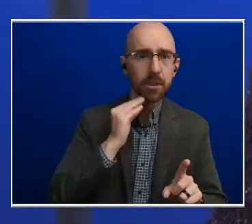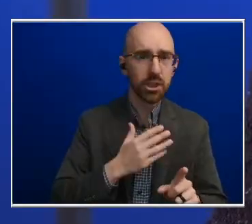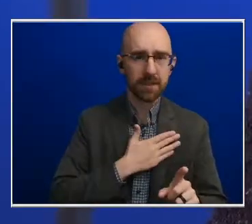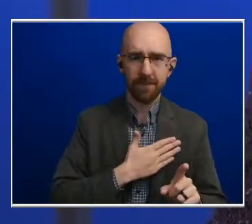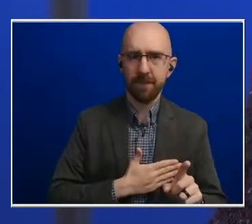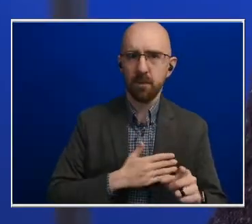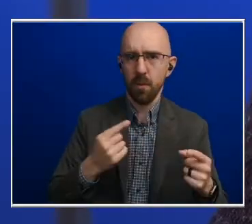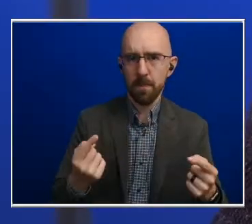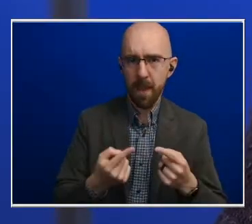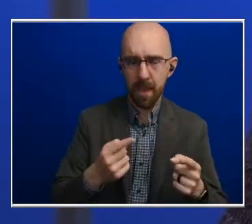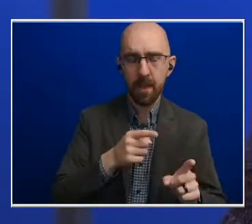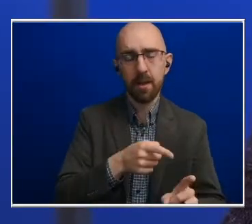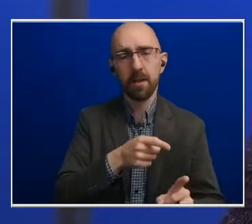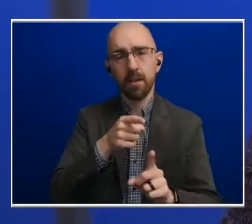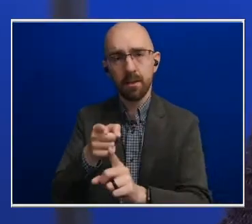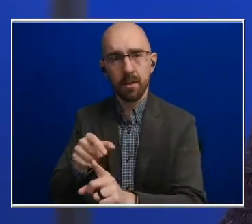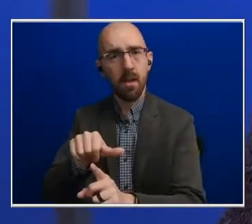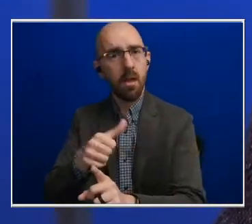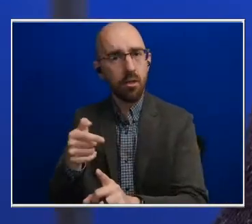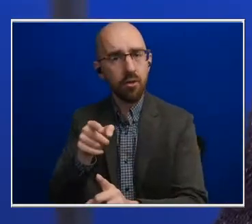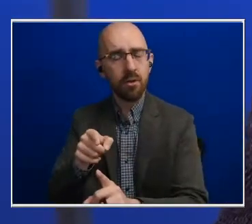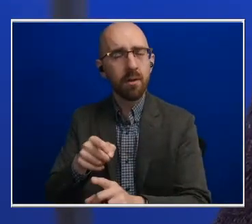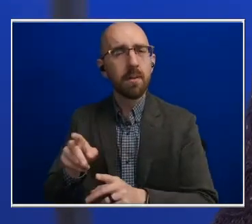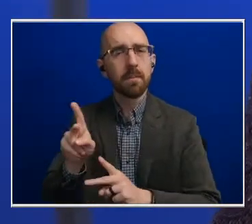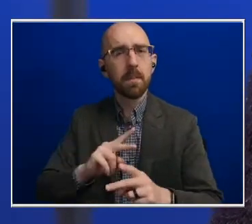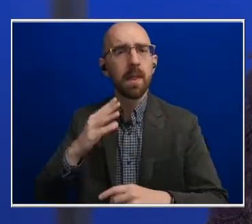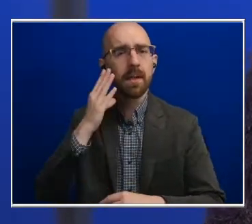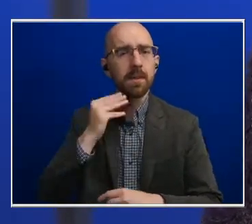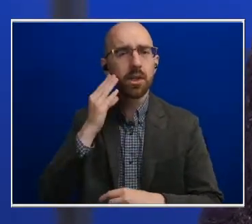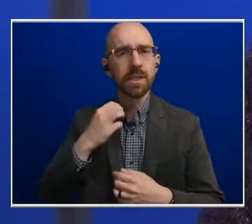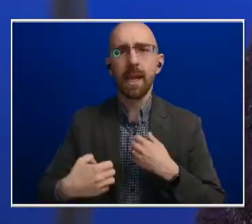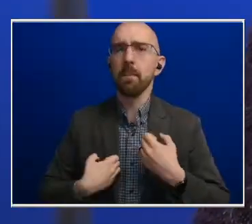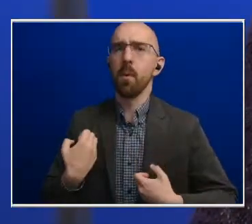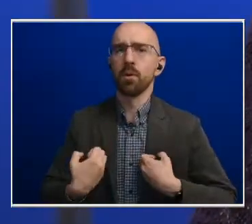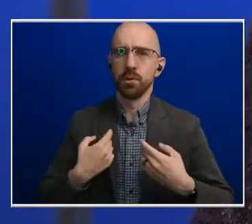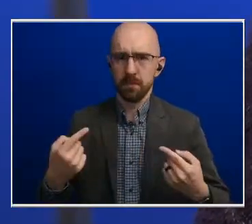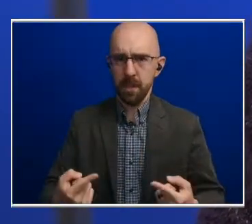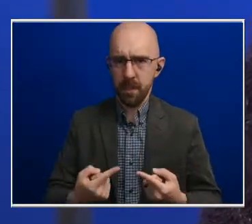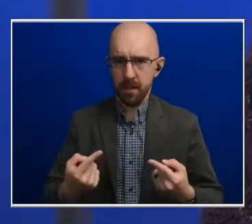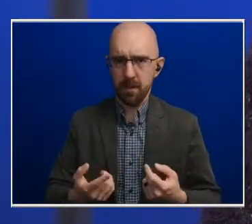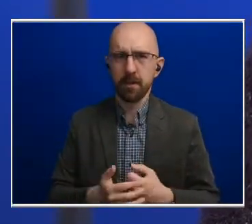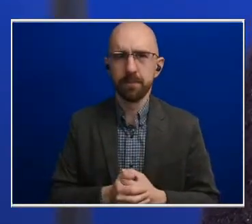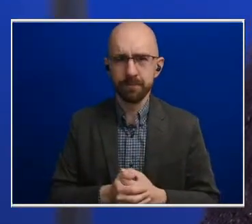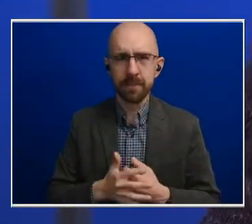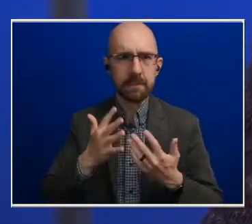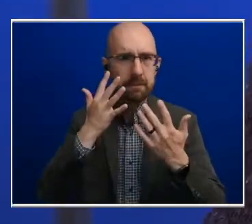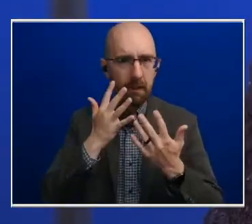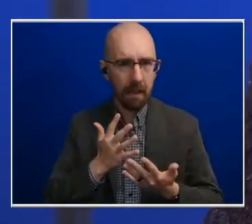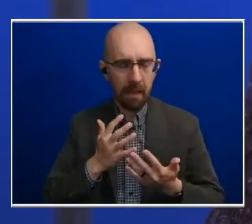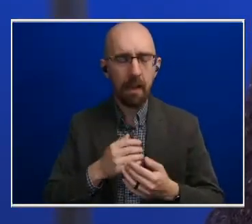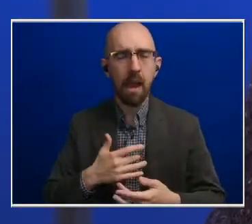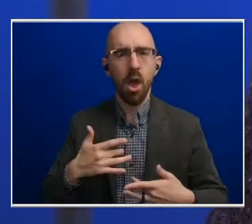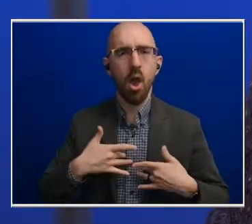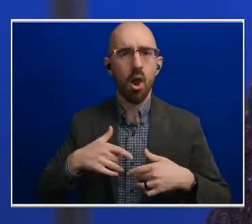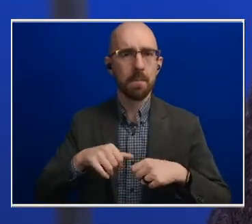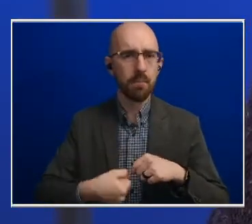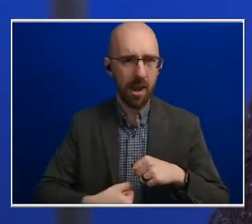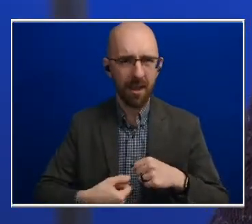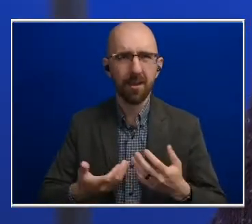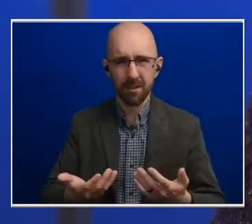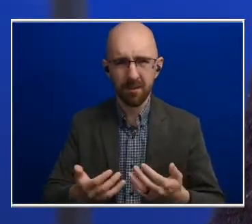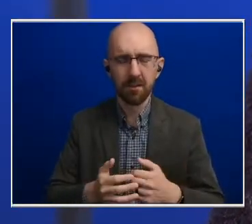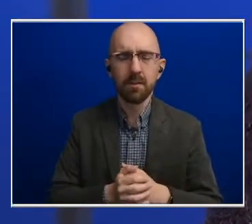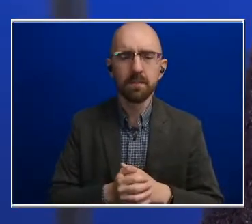one was pictures of people experiencing emotional pain, sadness and heartbreak.